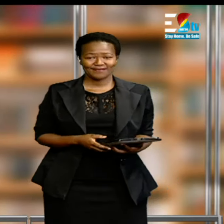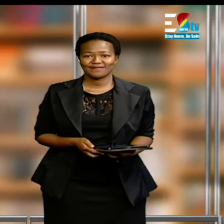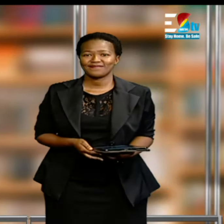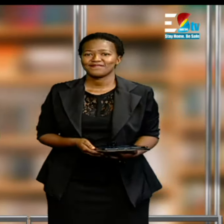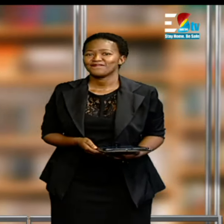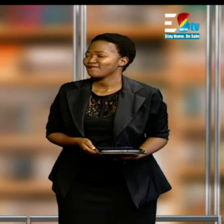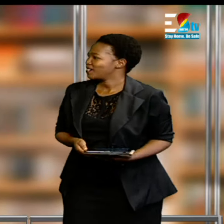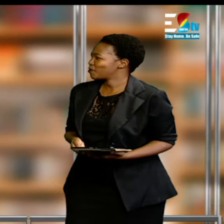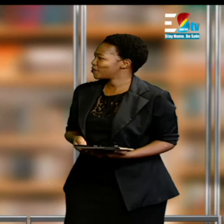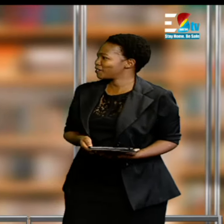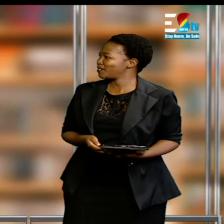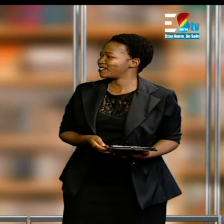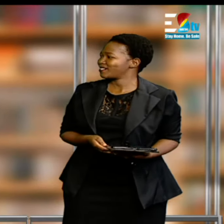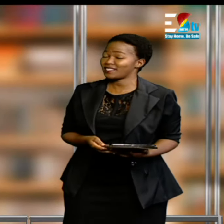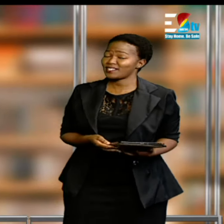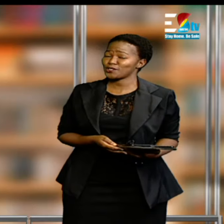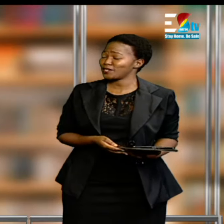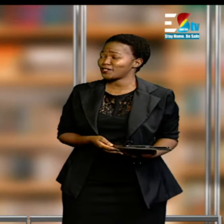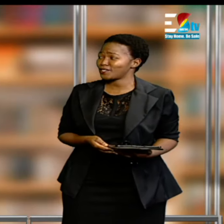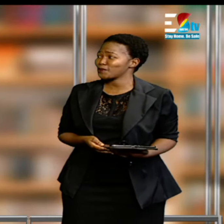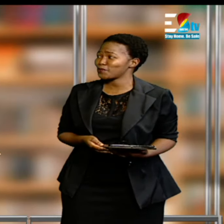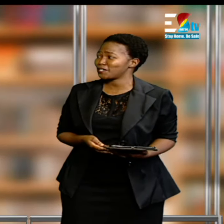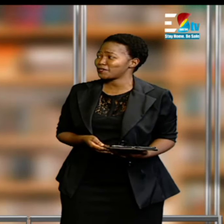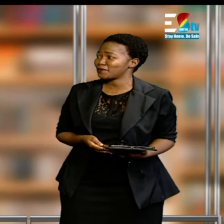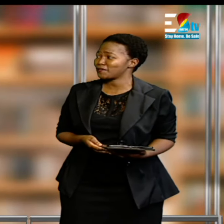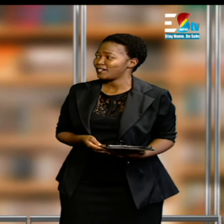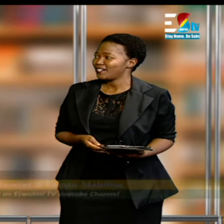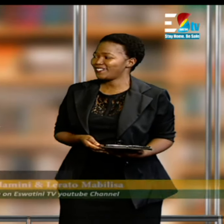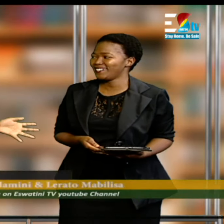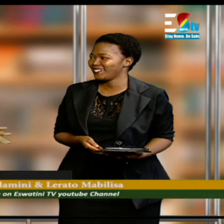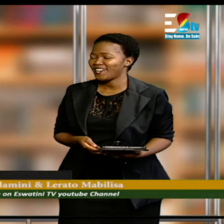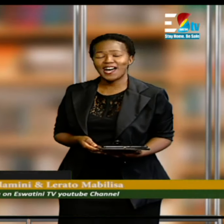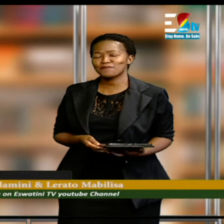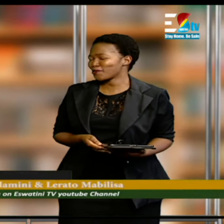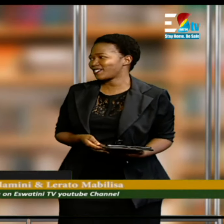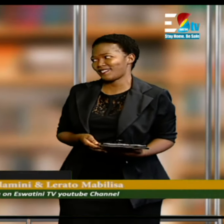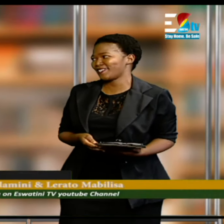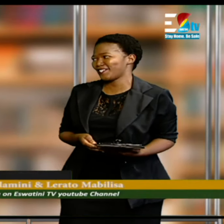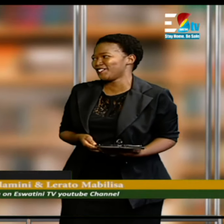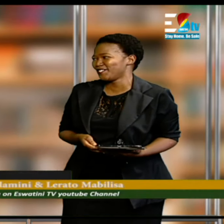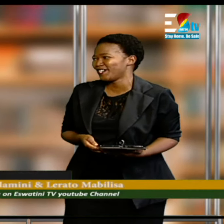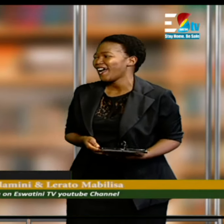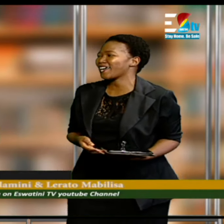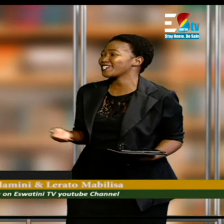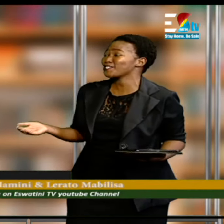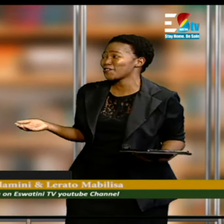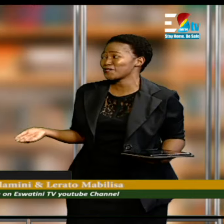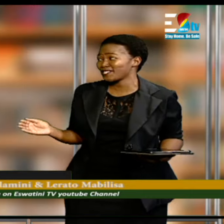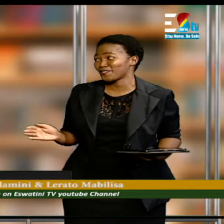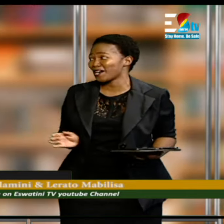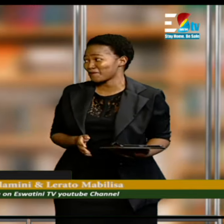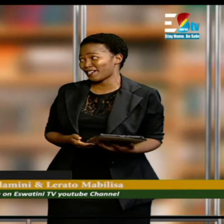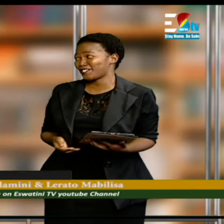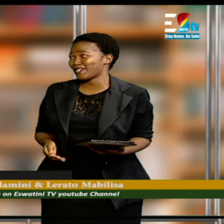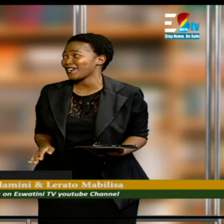you doing? We're doing good. I think they're doing good. They're doing really well. Very good. How are you? I'm great, thank you. I think you know the